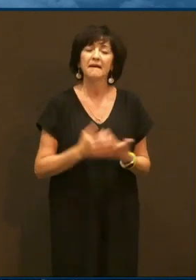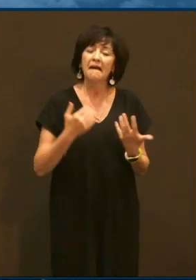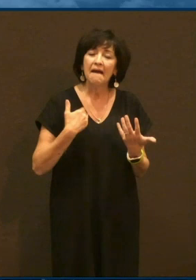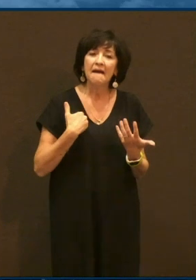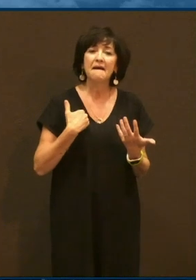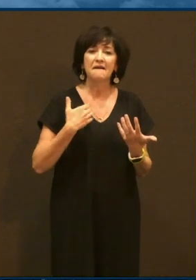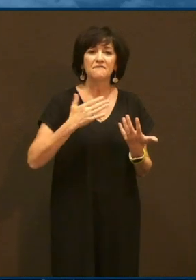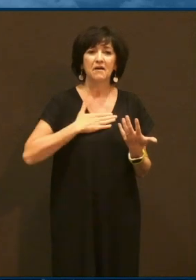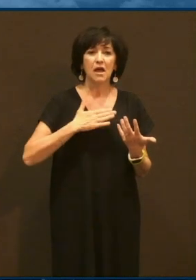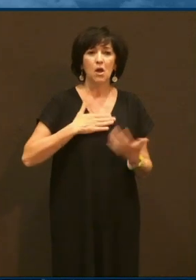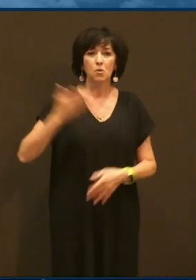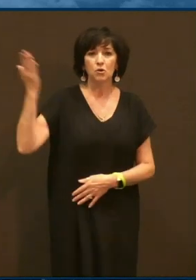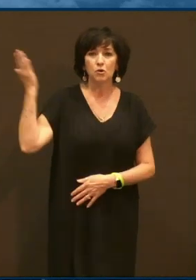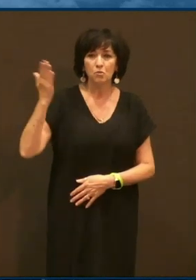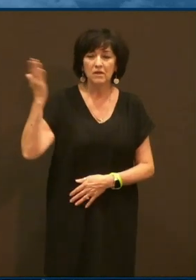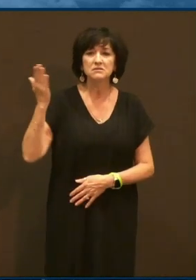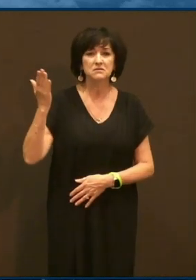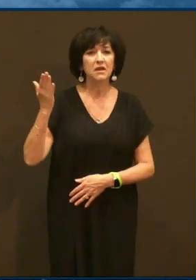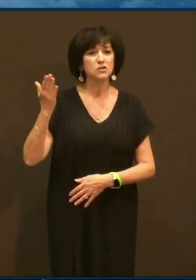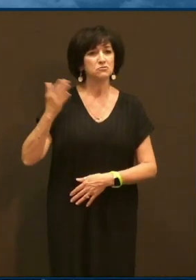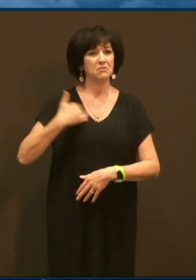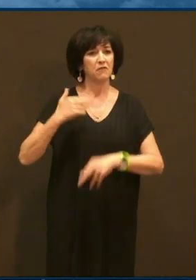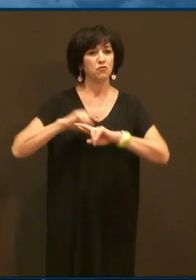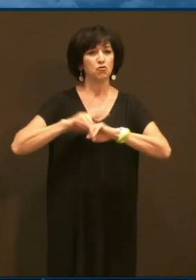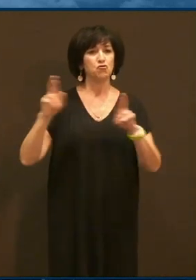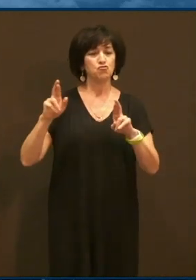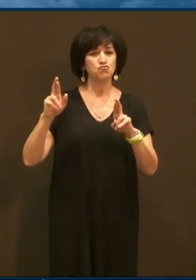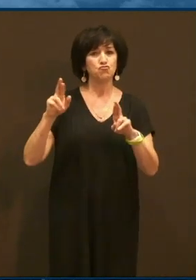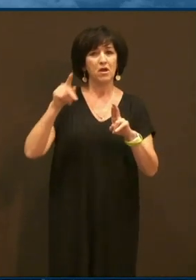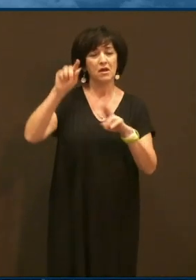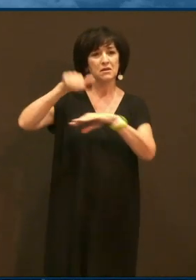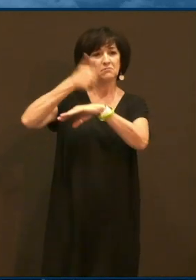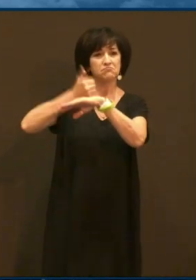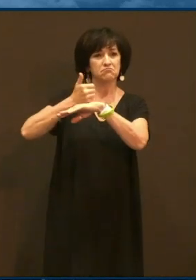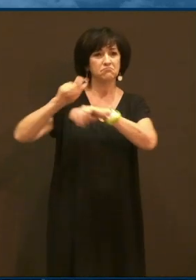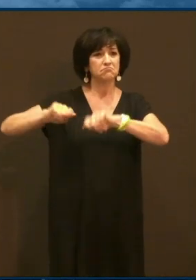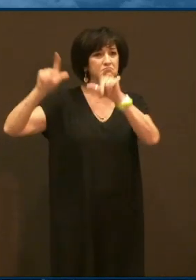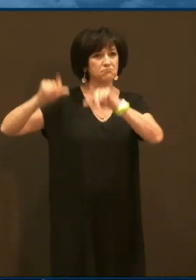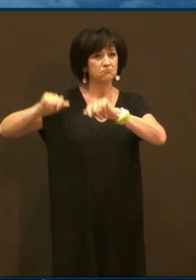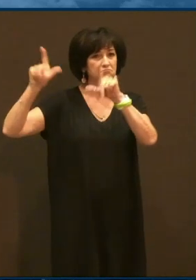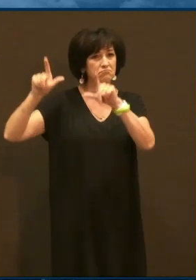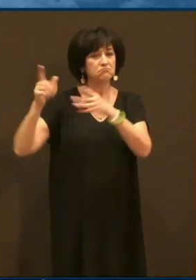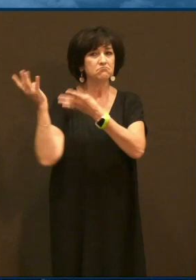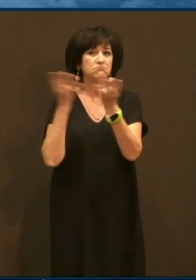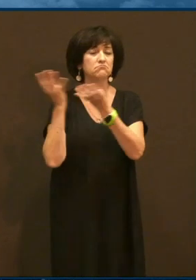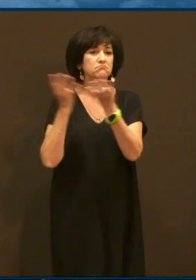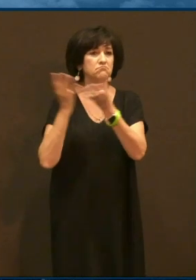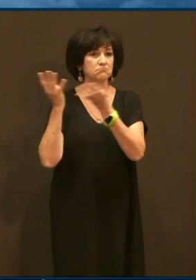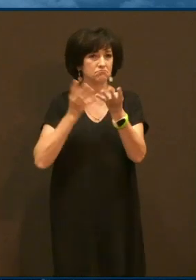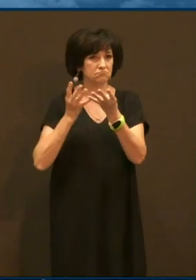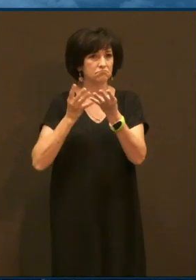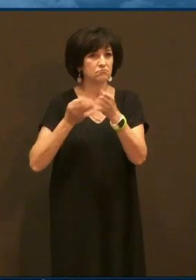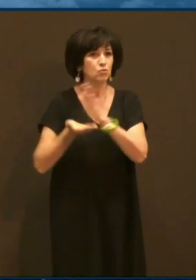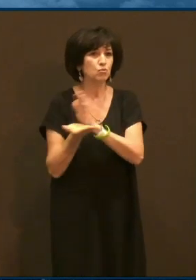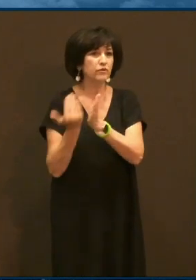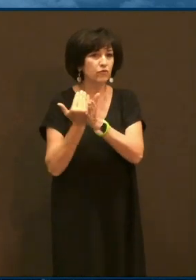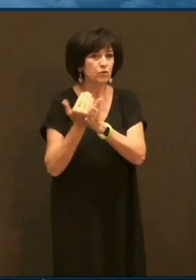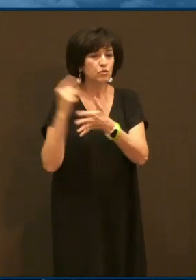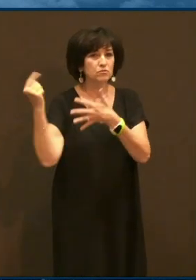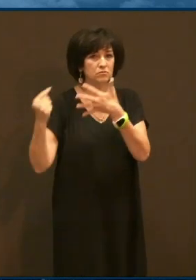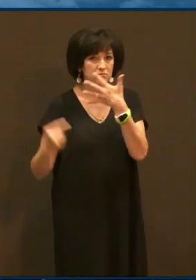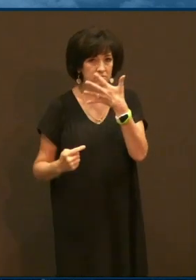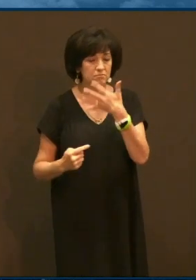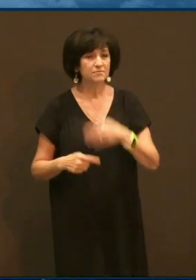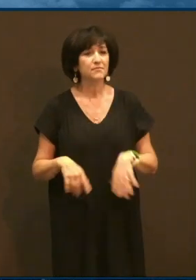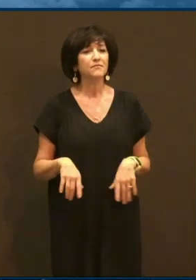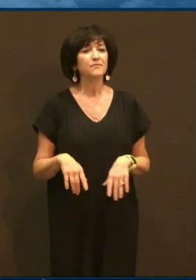a presentation that we'll run through, talk about some of the positive cases that we're seeing, the testing program. I'm joined